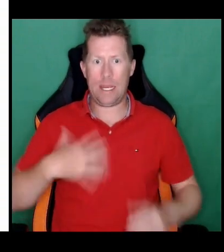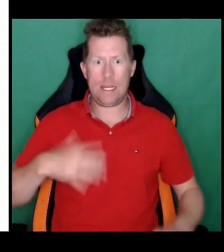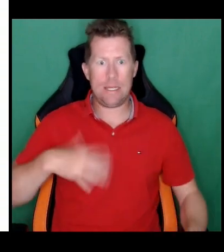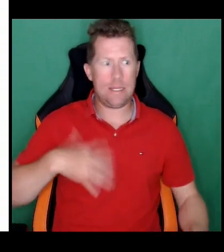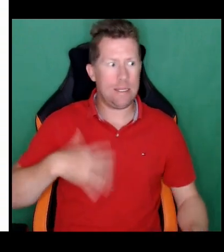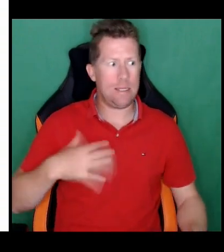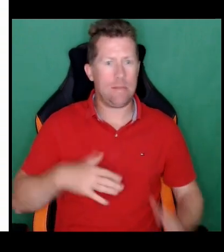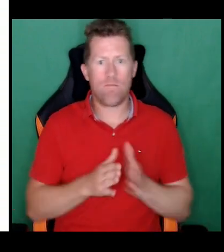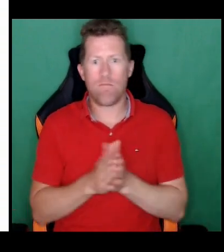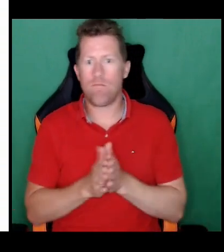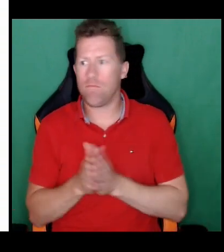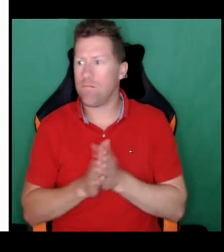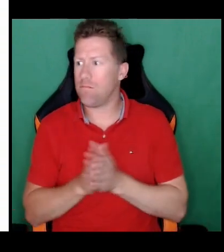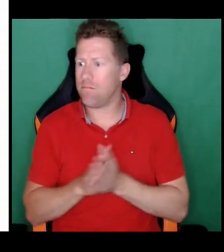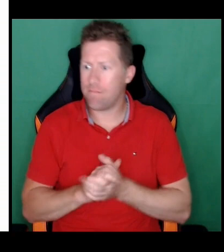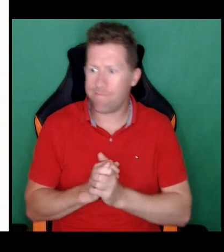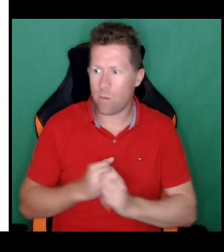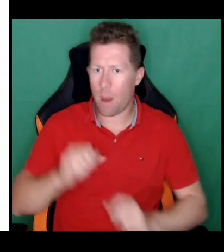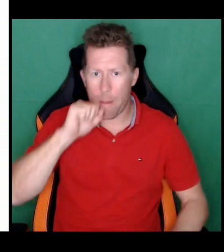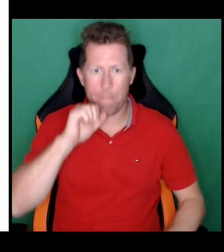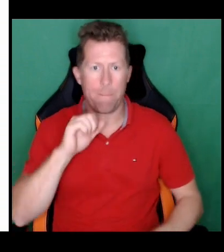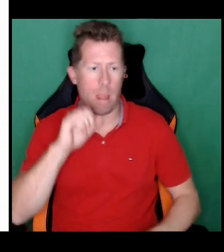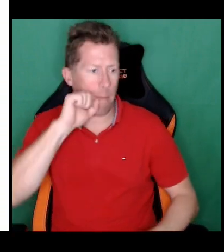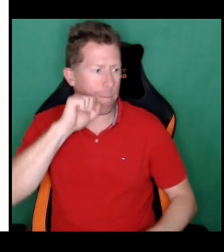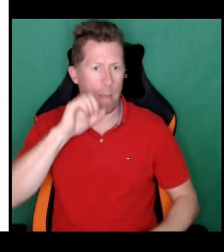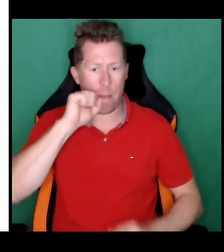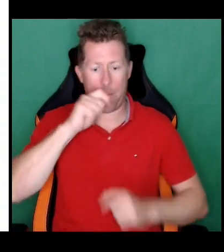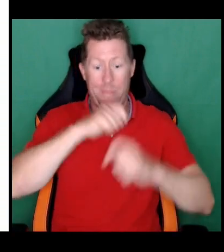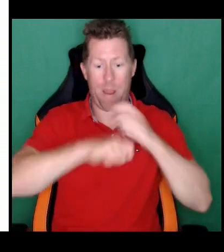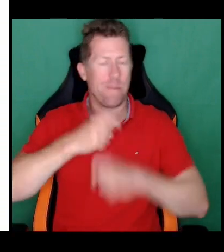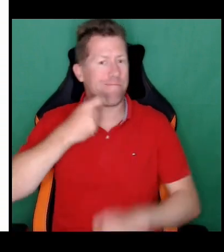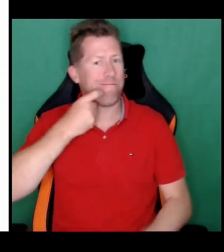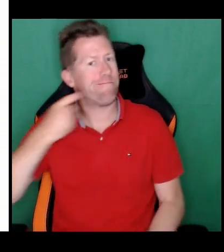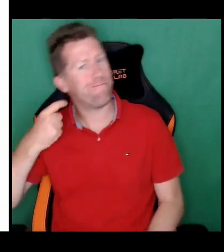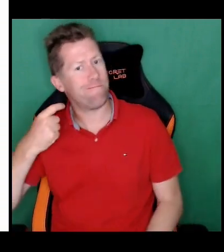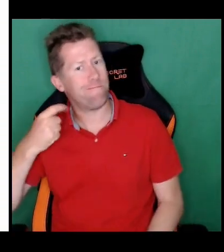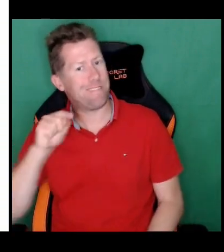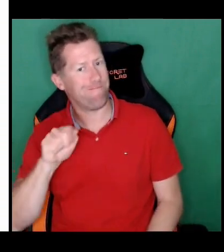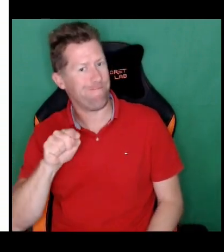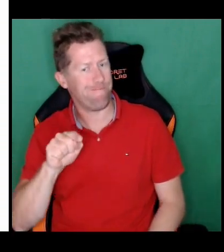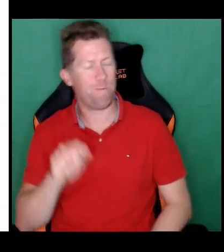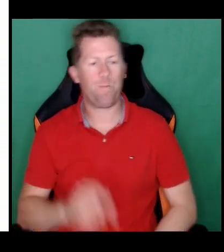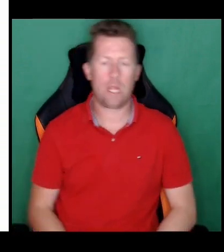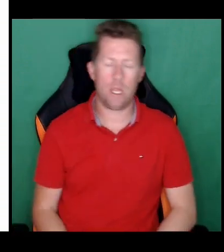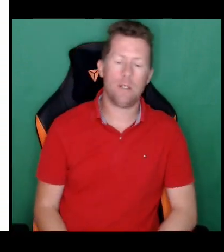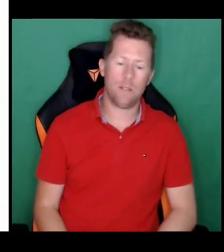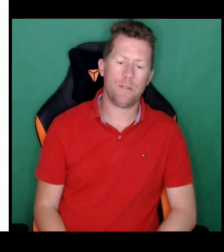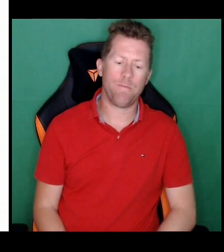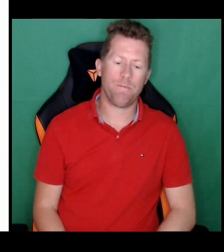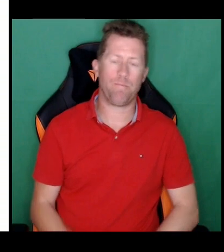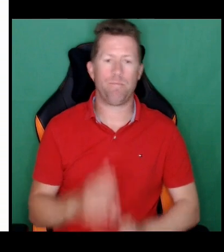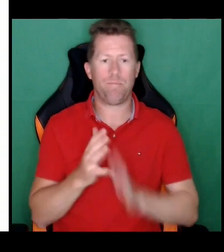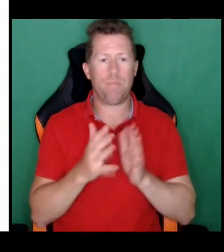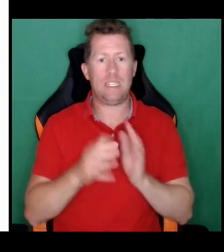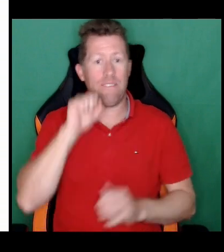and opportunity becoming part of the predictive attribute set of this segment. So they're vaping at